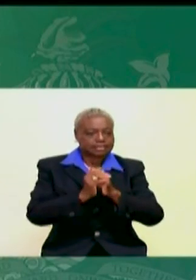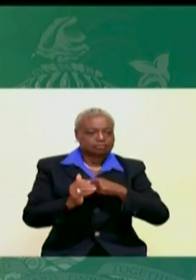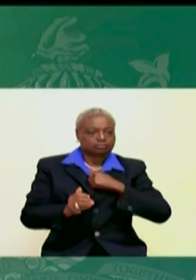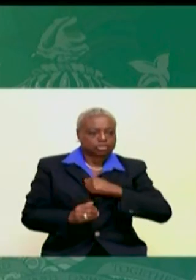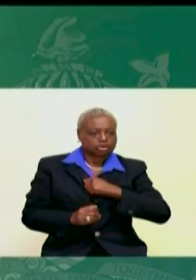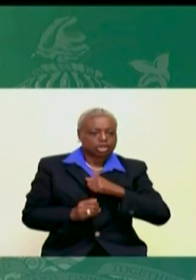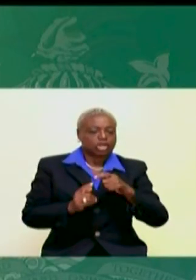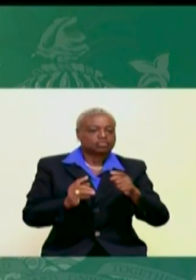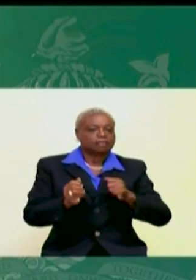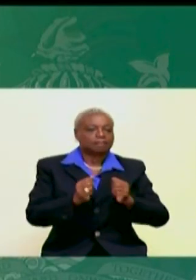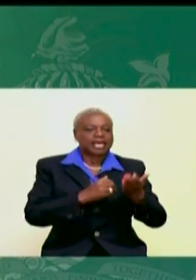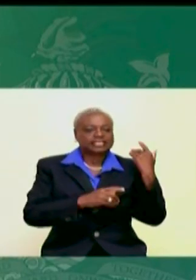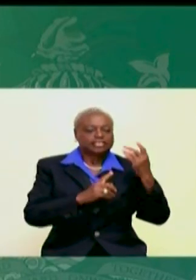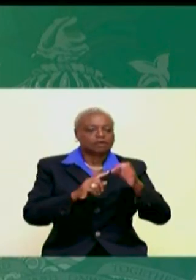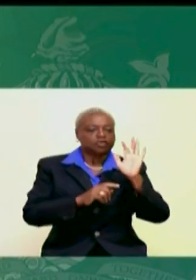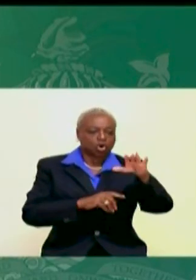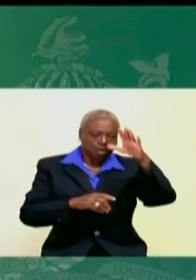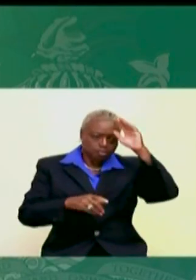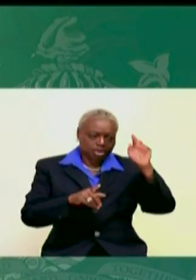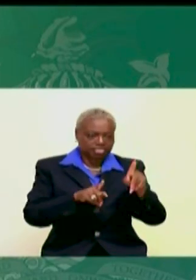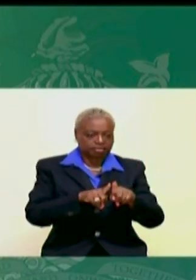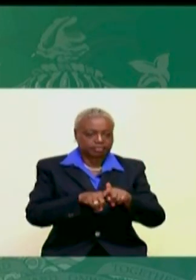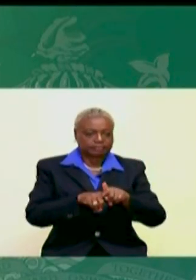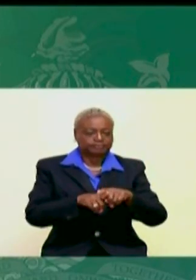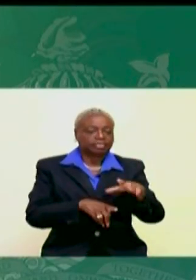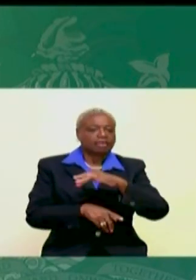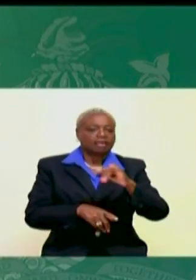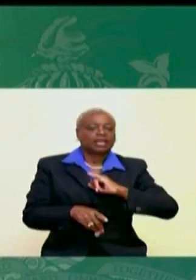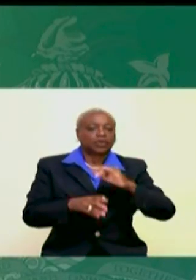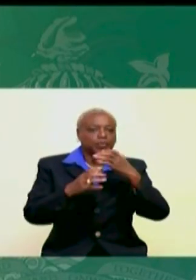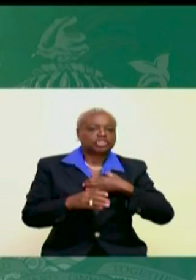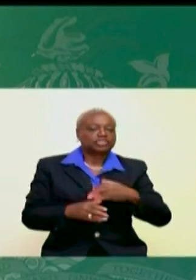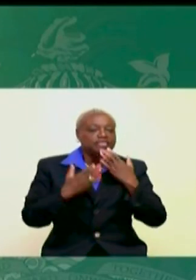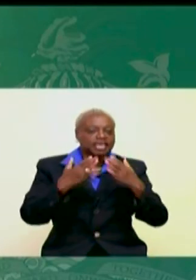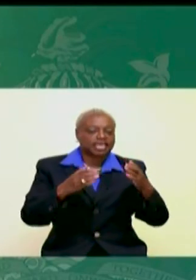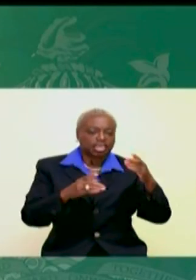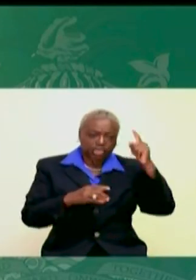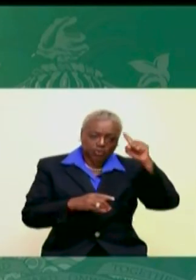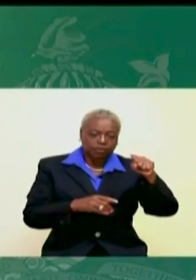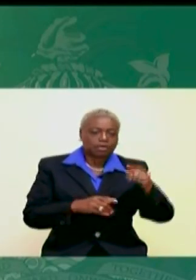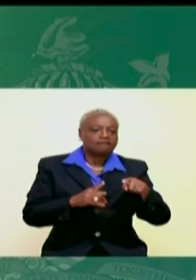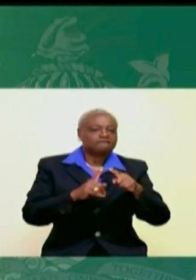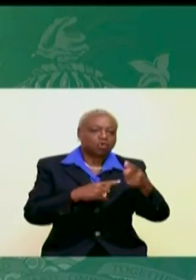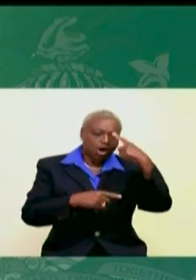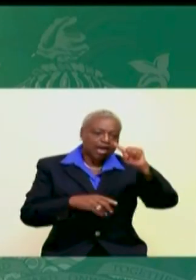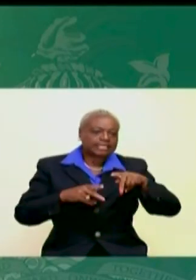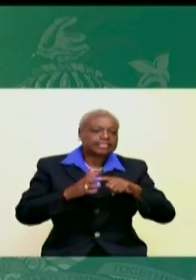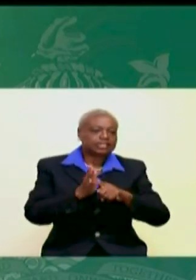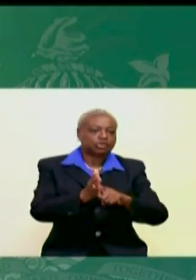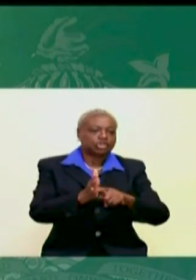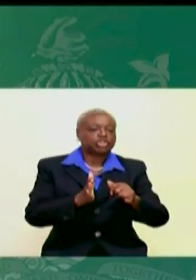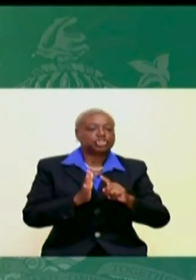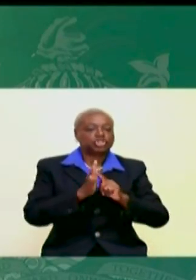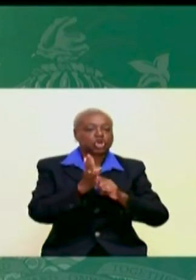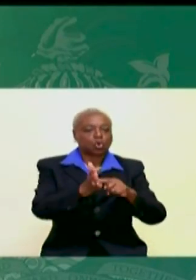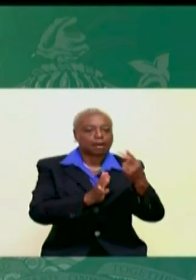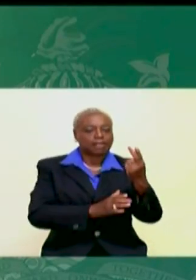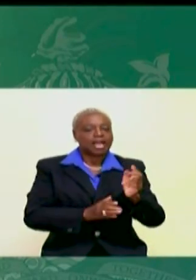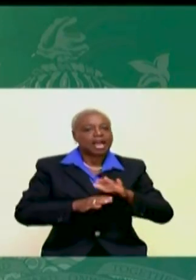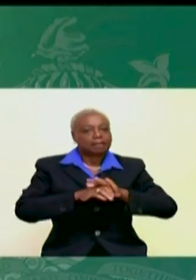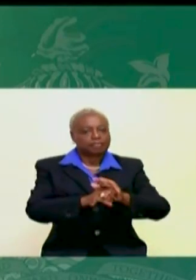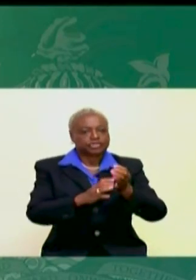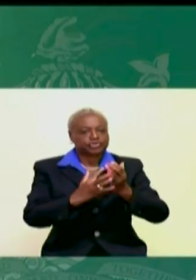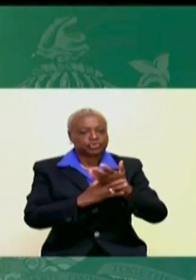on the passing of your brother. And I wish to thank you, sir, for continuing to show up and push through and be